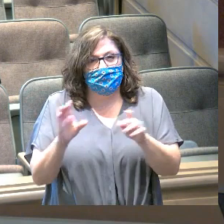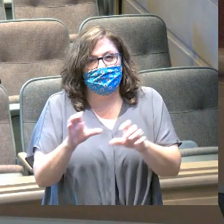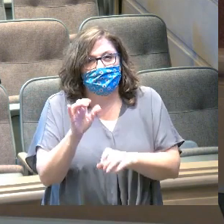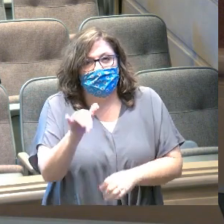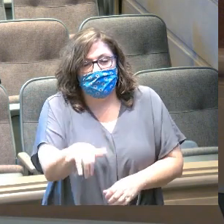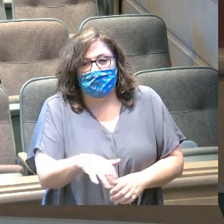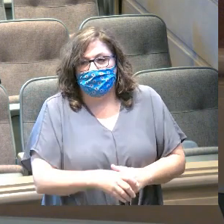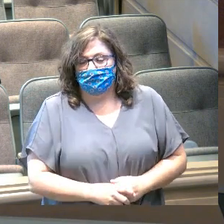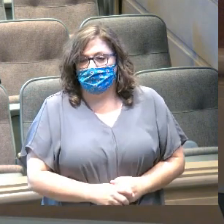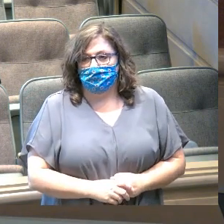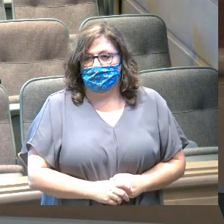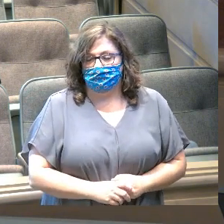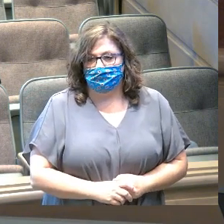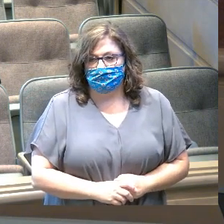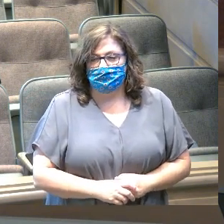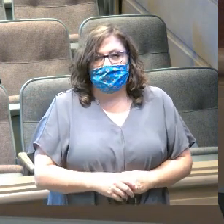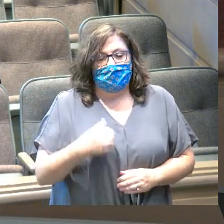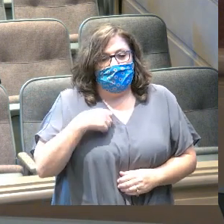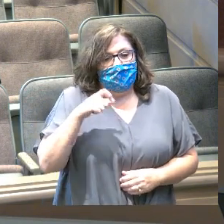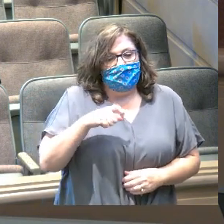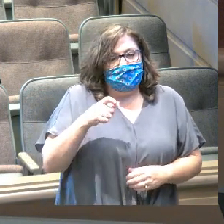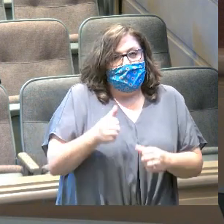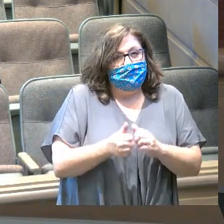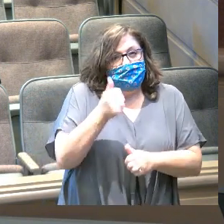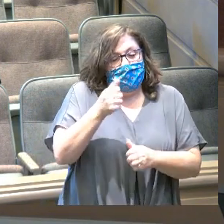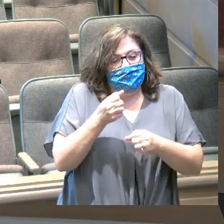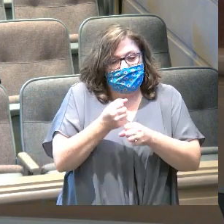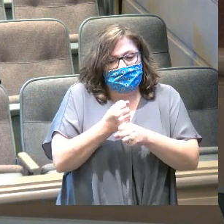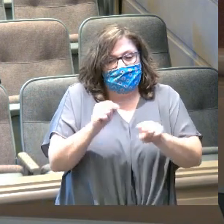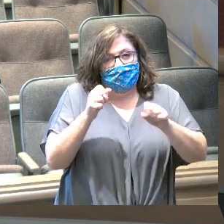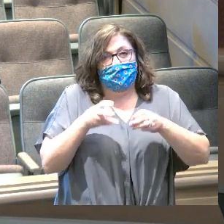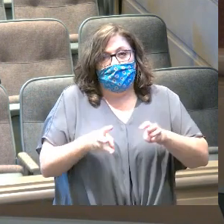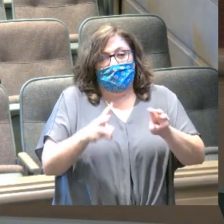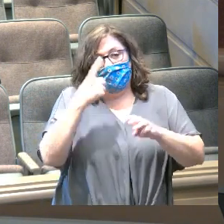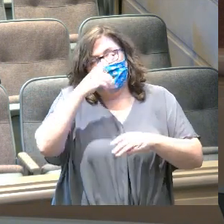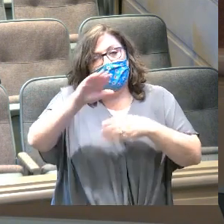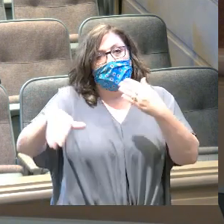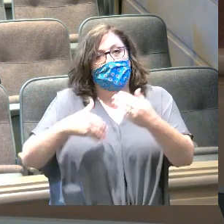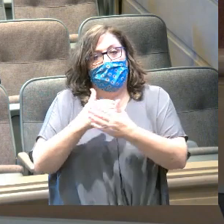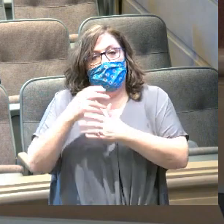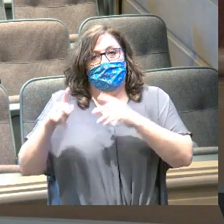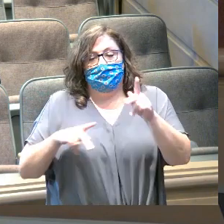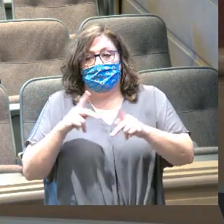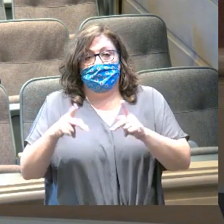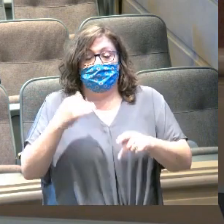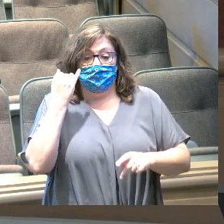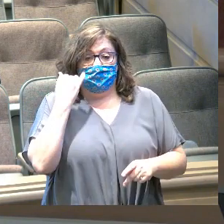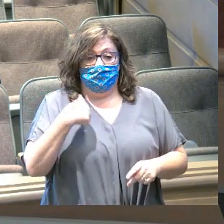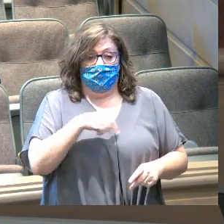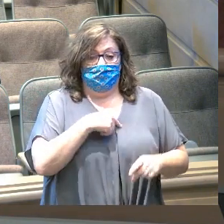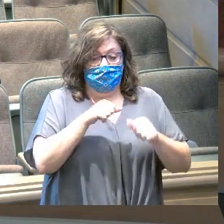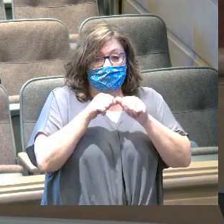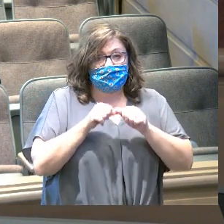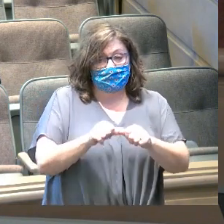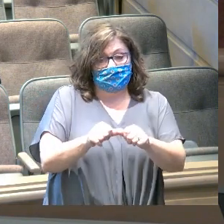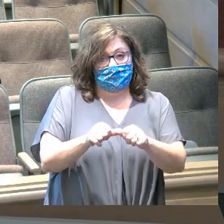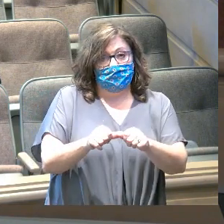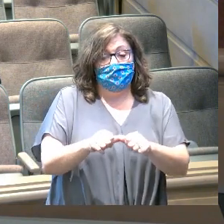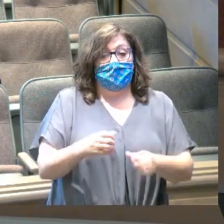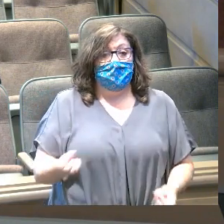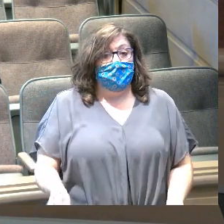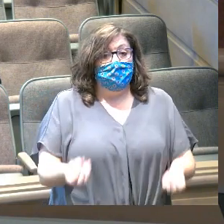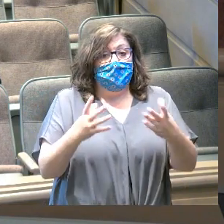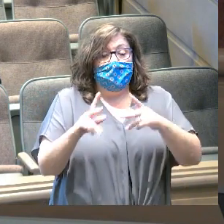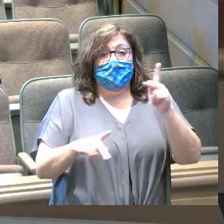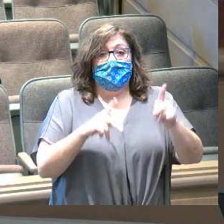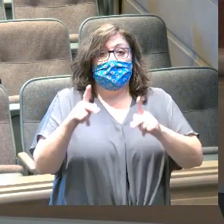it means it is most safe for everyone. Because if we continue at this rate, I mean, the number of people that are out of